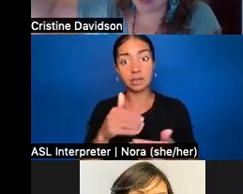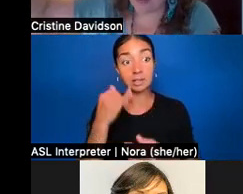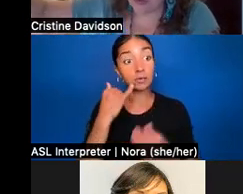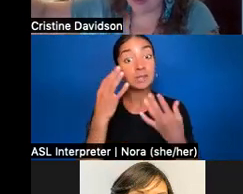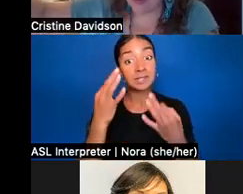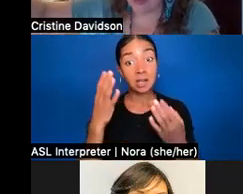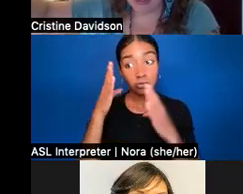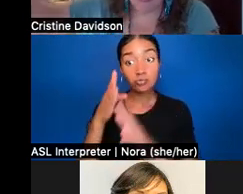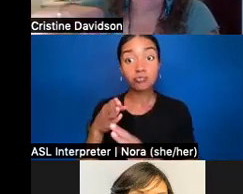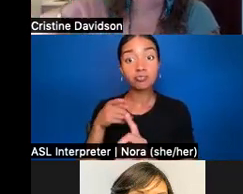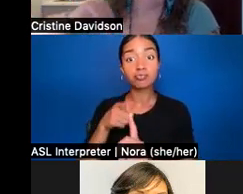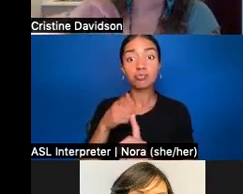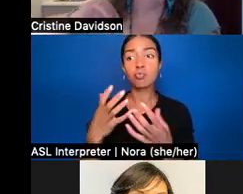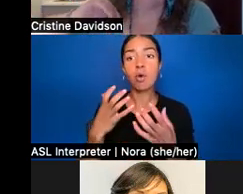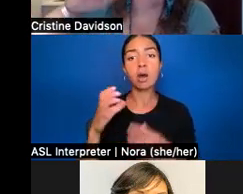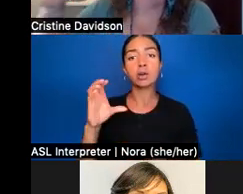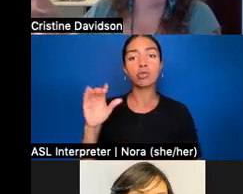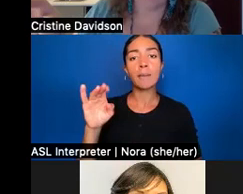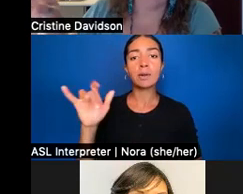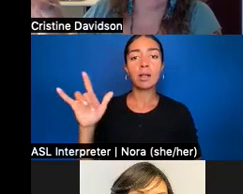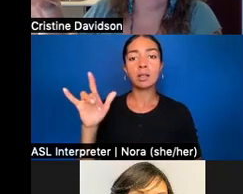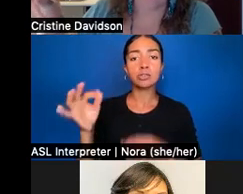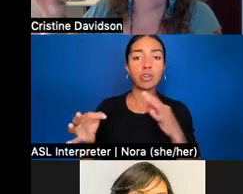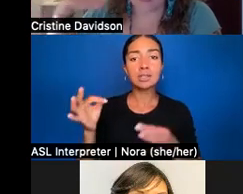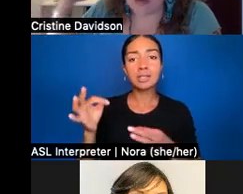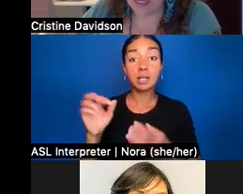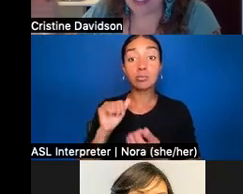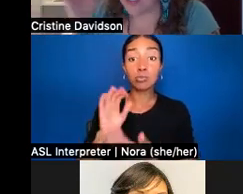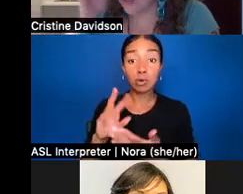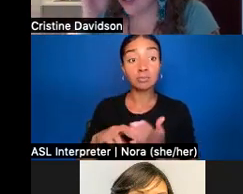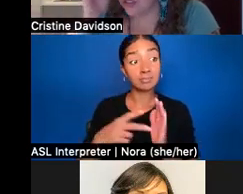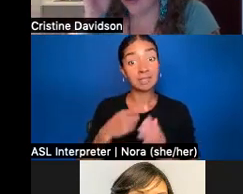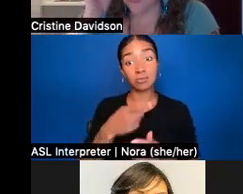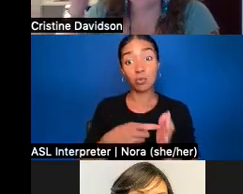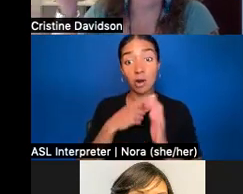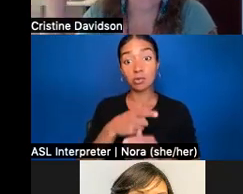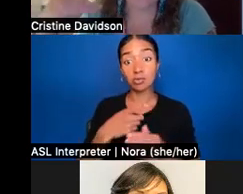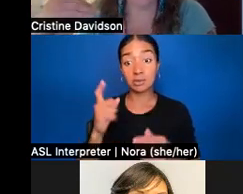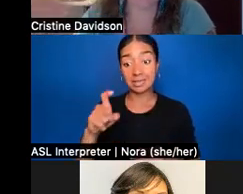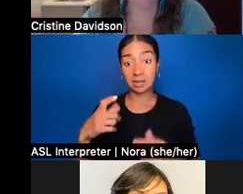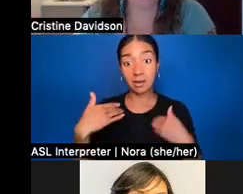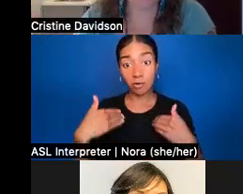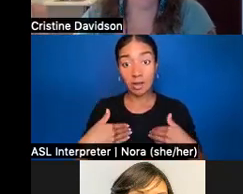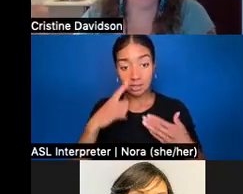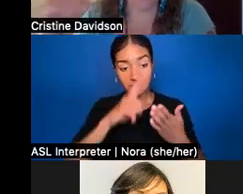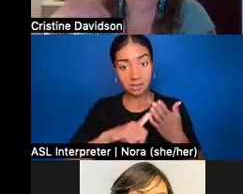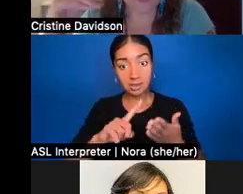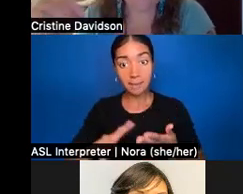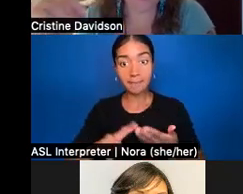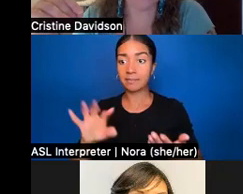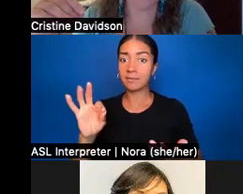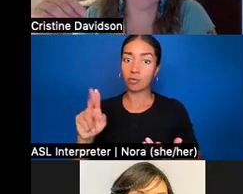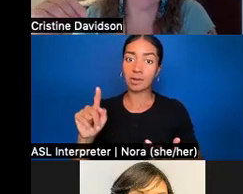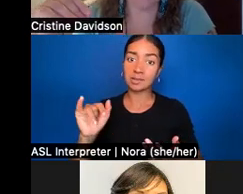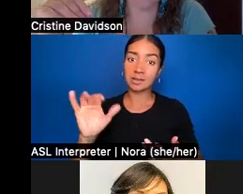criminal justice route and you do have to go get the forensic exam, that means that you know, that's why in this training, we go through